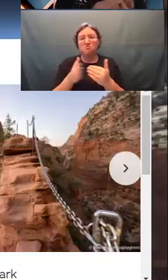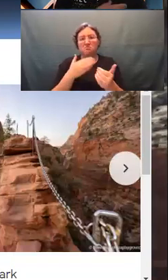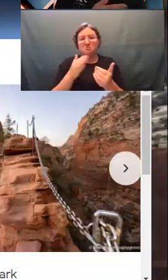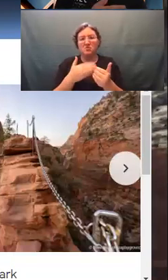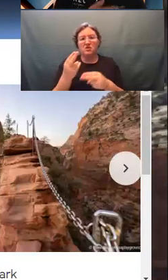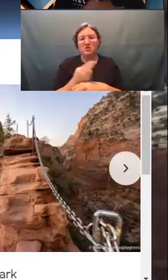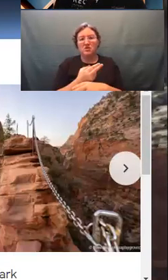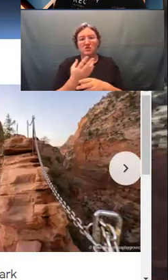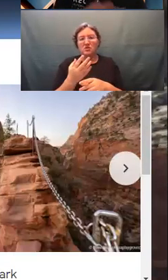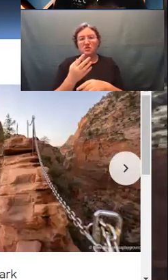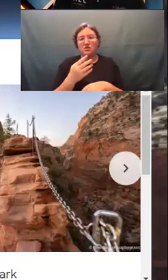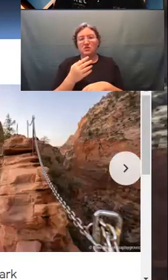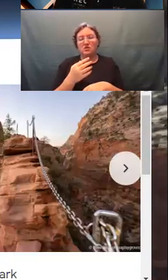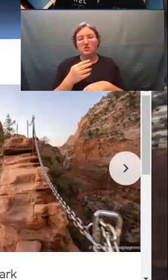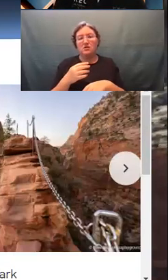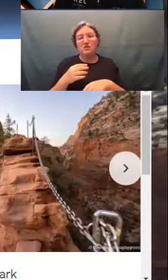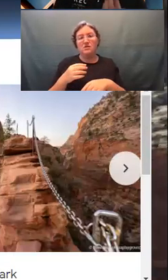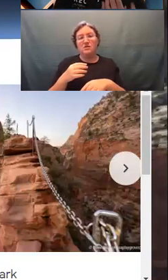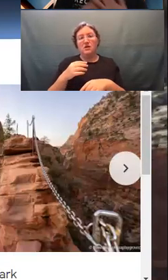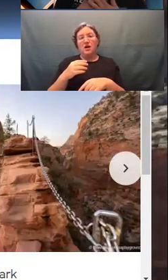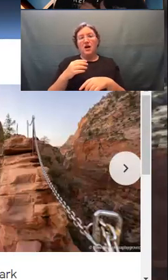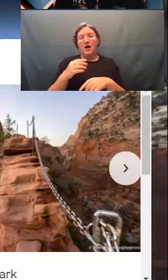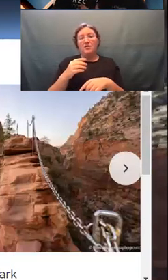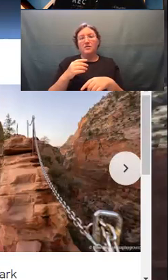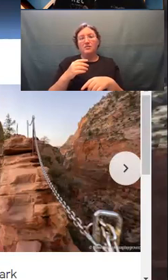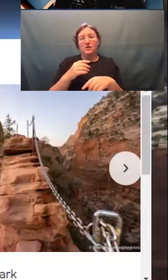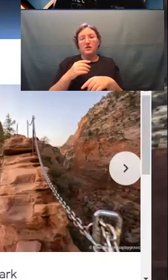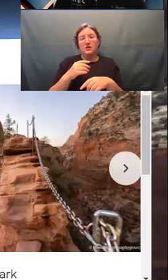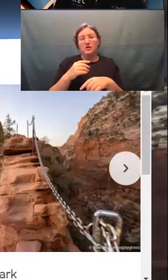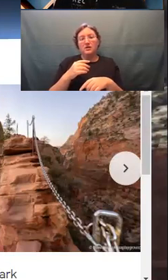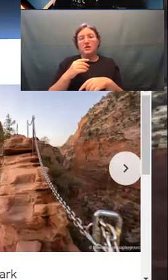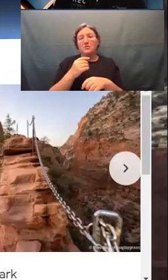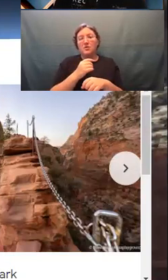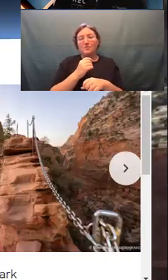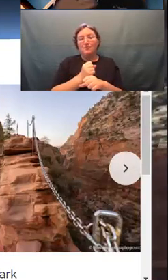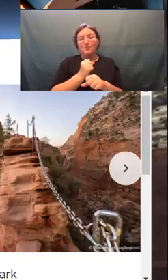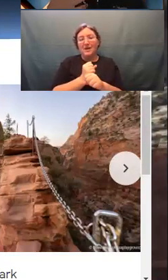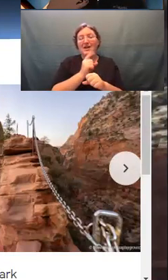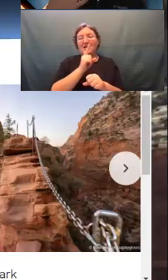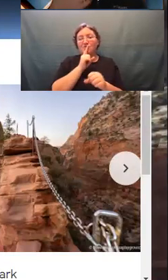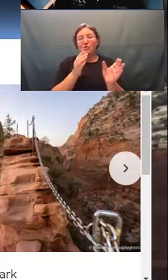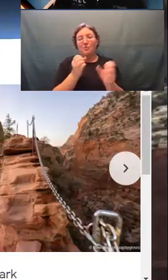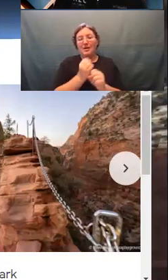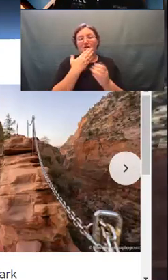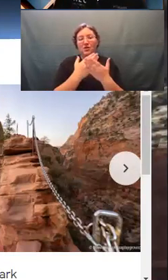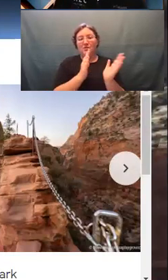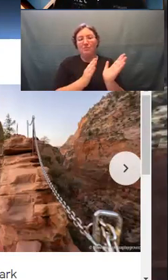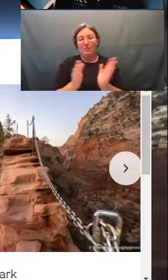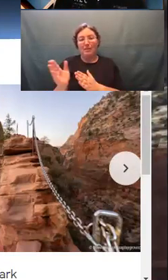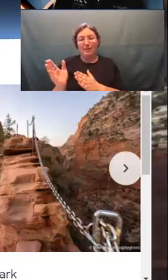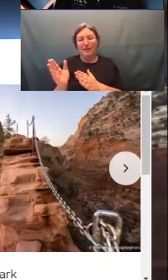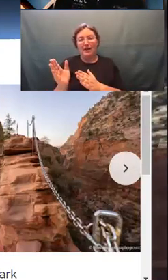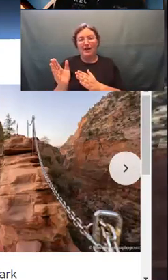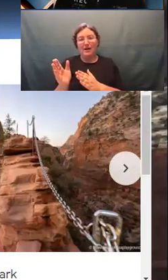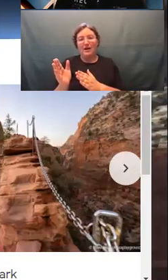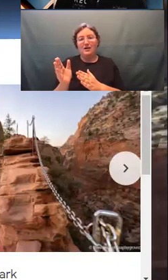can't go past a certain point to get to most of the trailheads. So you want to make sure you plan accordingly and make your